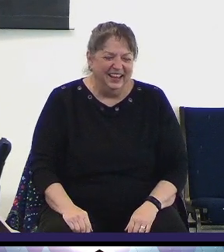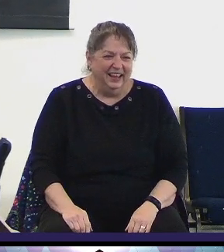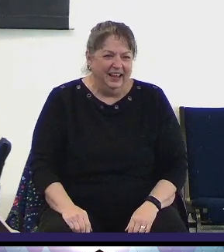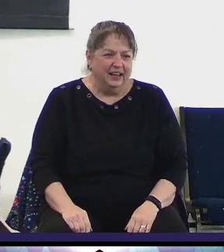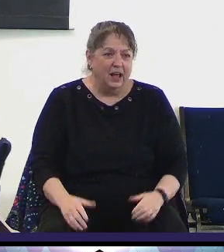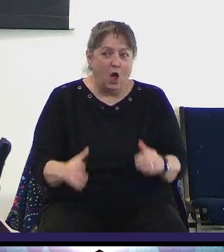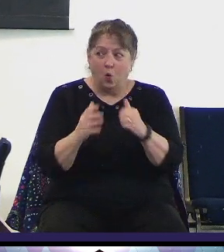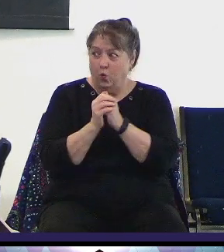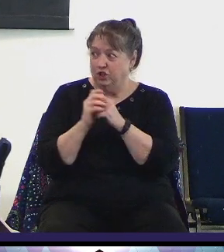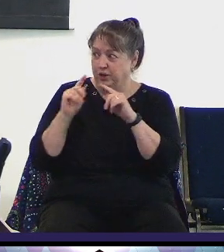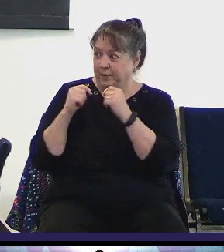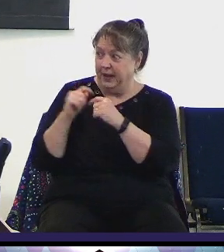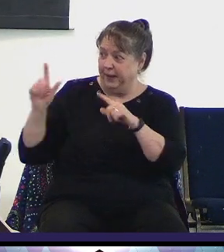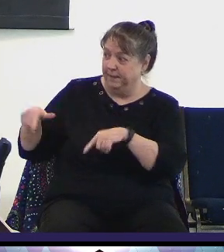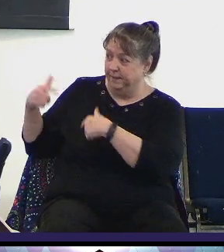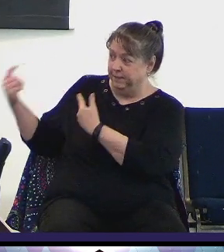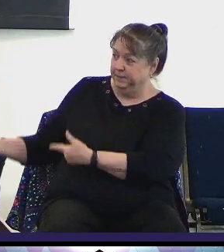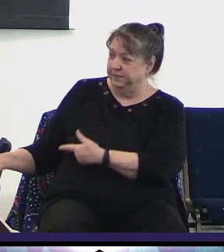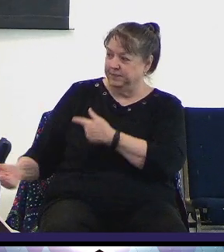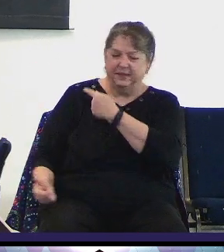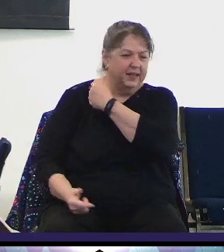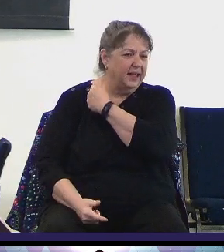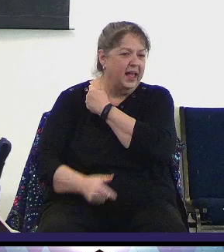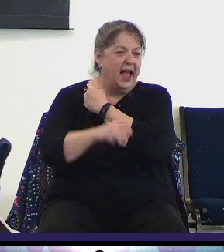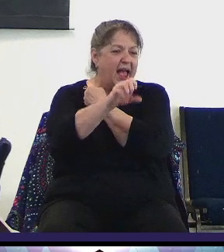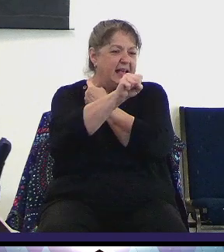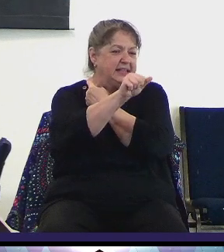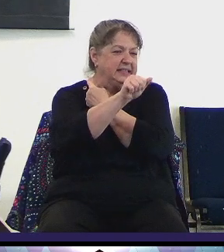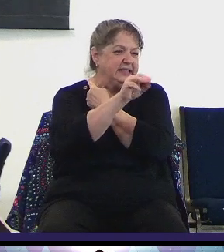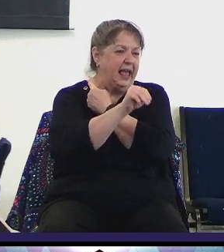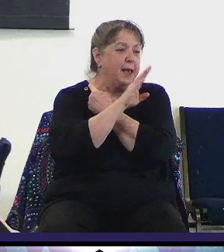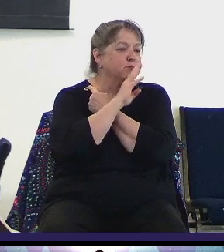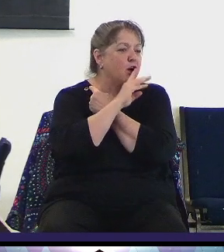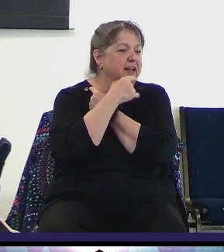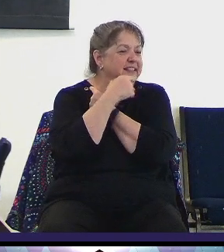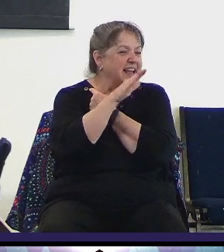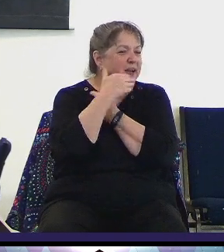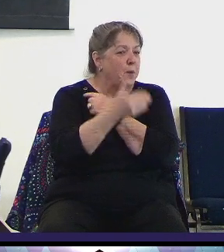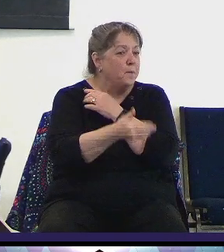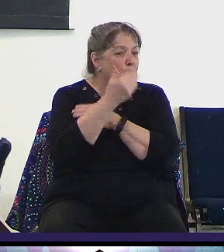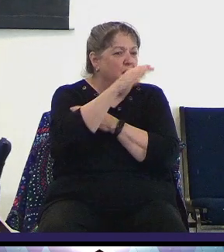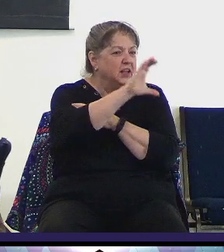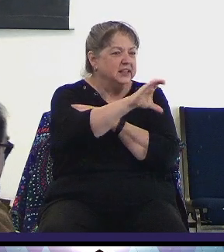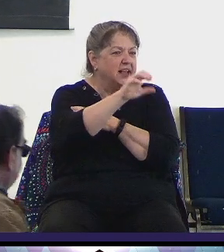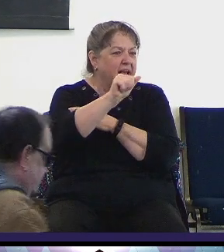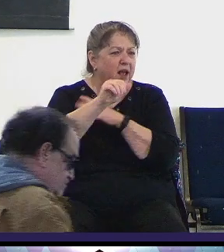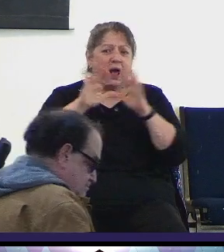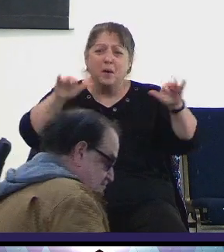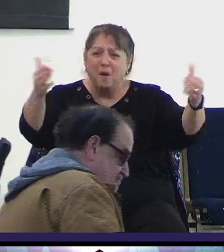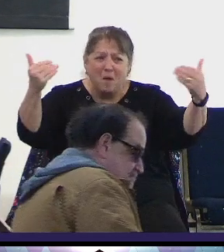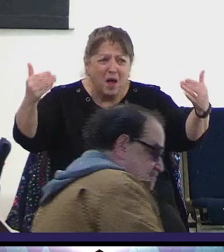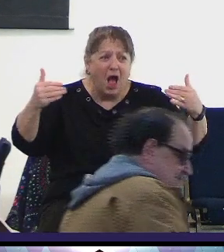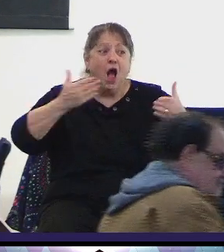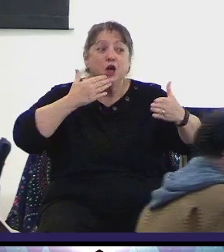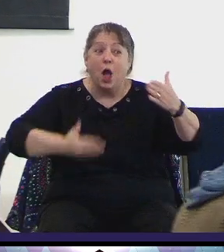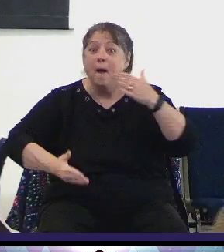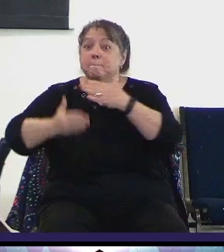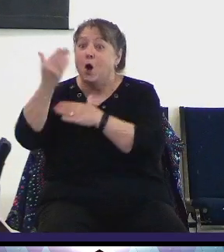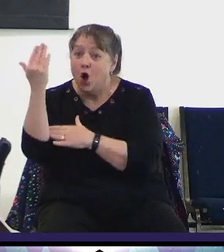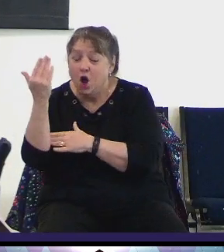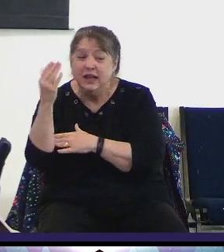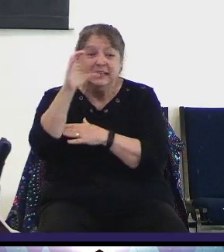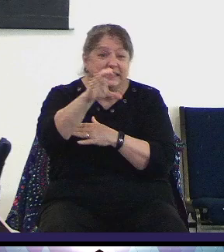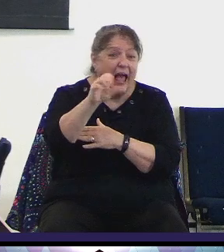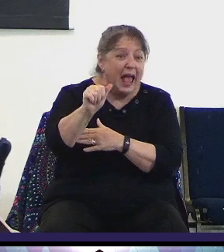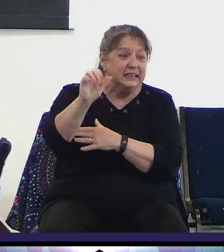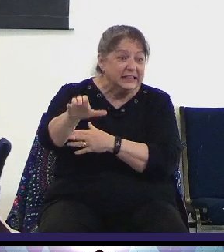team, you're on. Thank you, Paul. Good morning, Community Alliance. Let's try again. Good morning, Community Alliance.